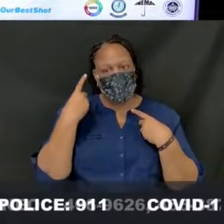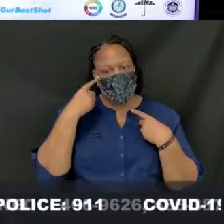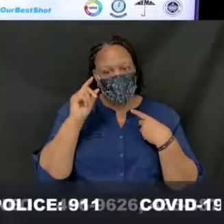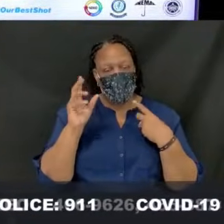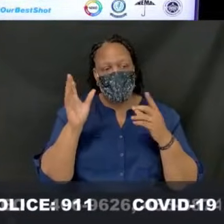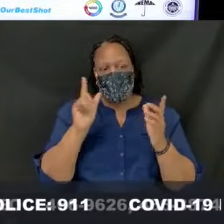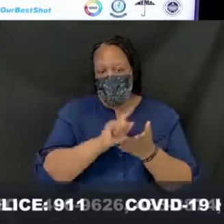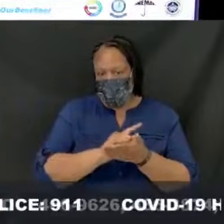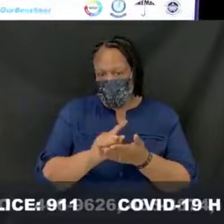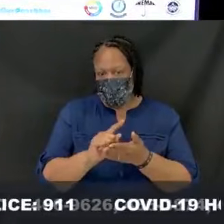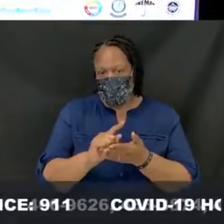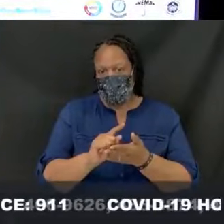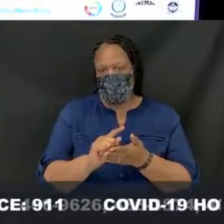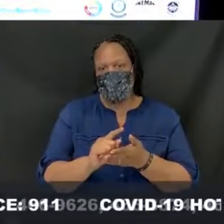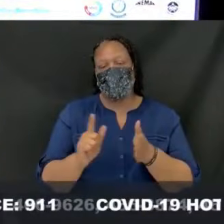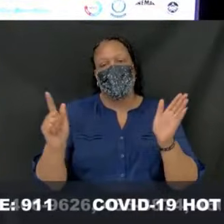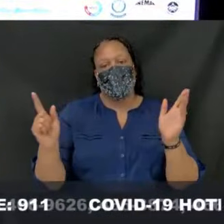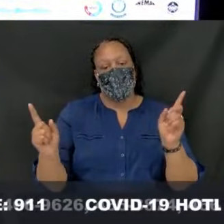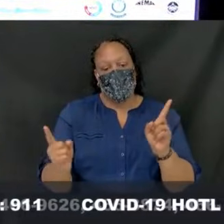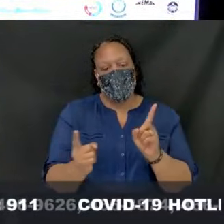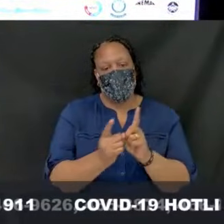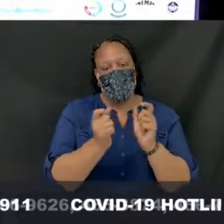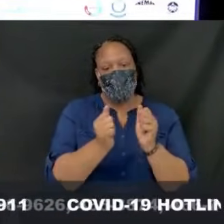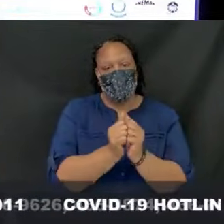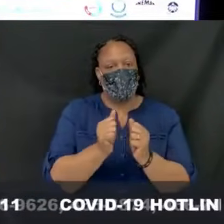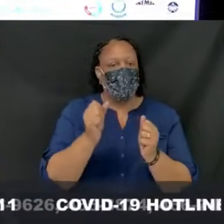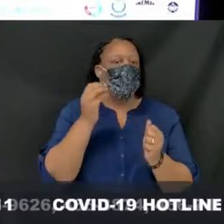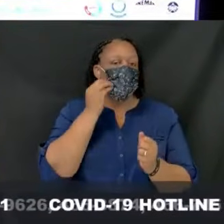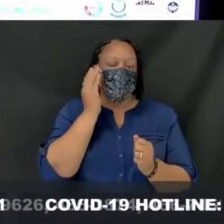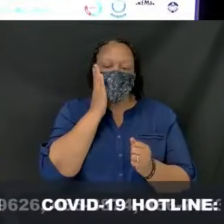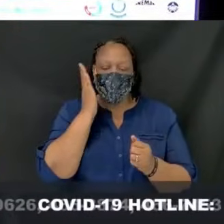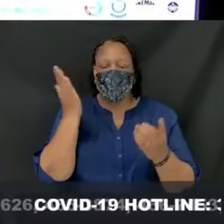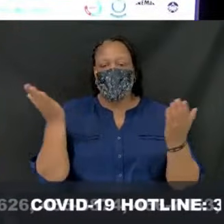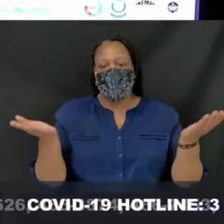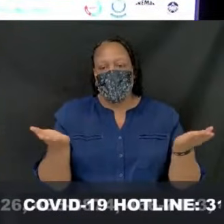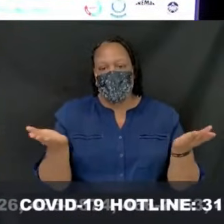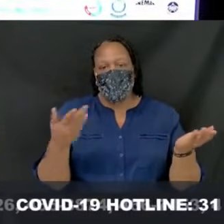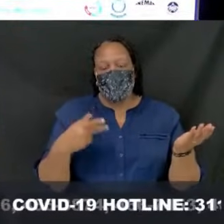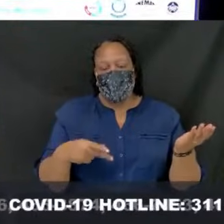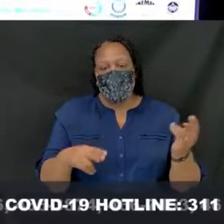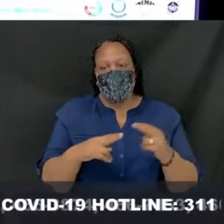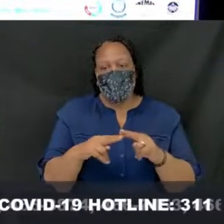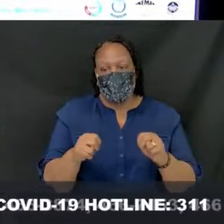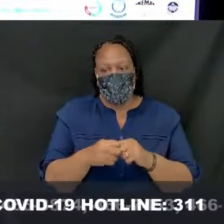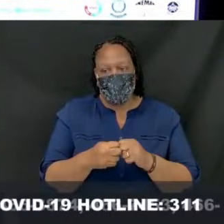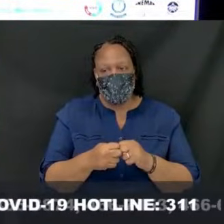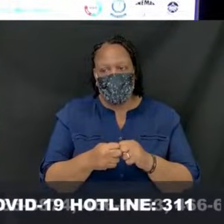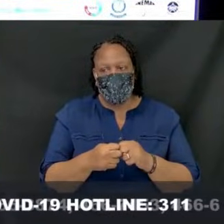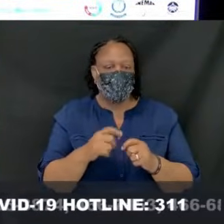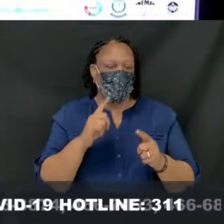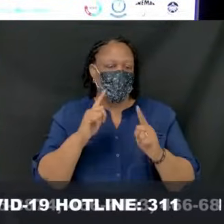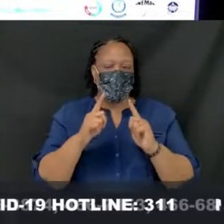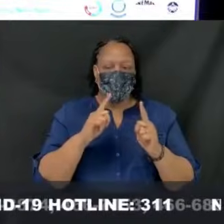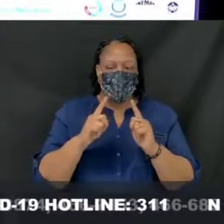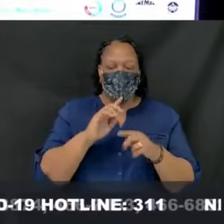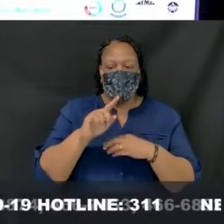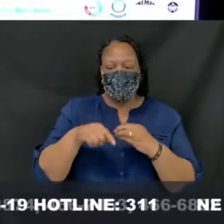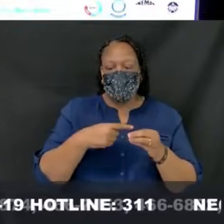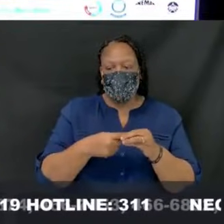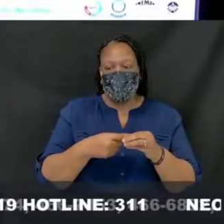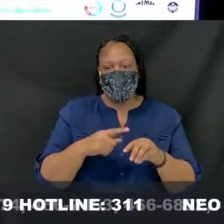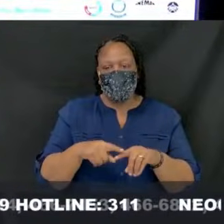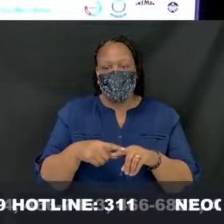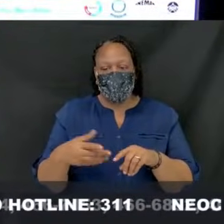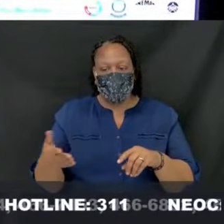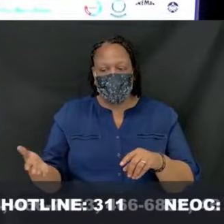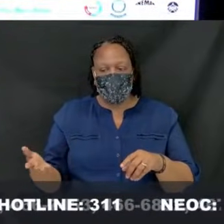COVID-19 Task Force would have met with the hoteliers on St. Kitts and Nevis to discuss a number of matters that is affecting their service and